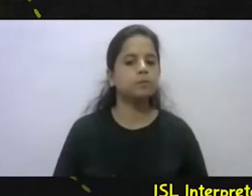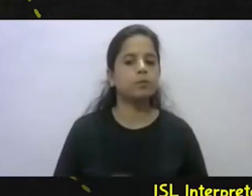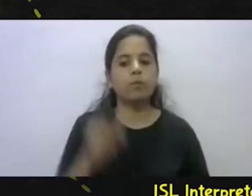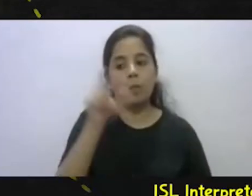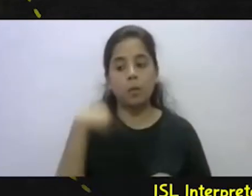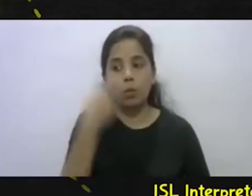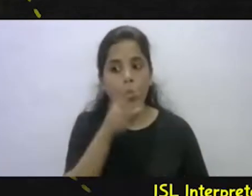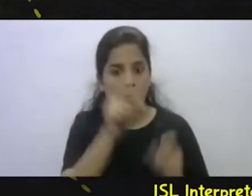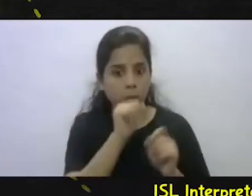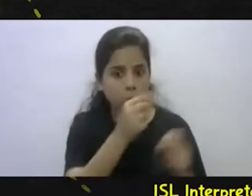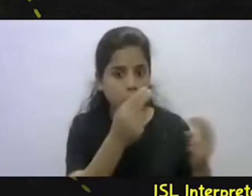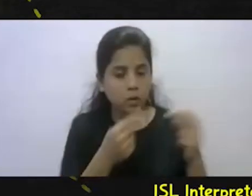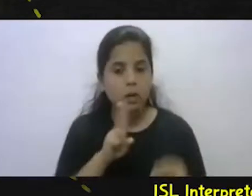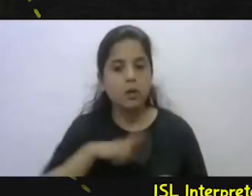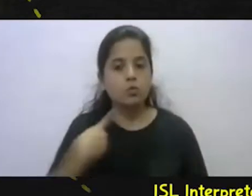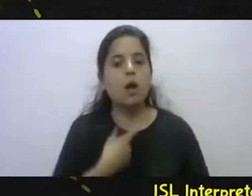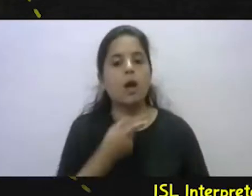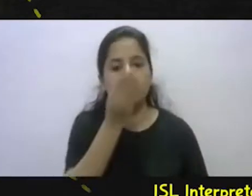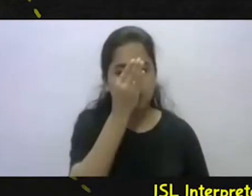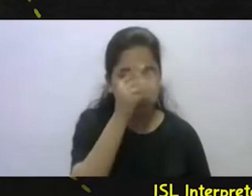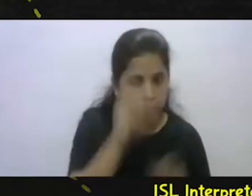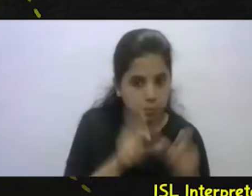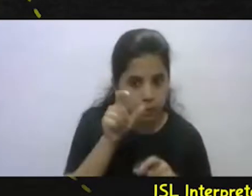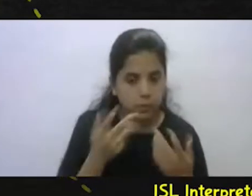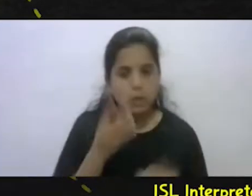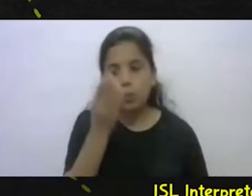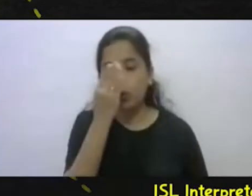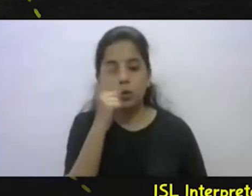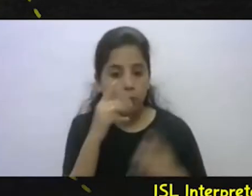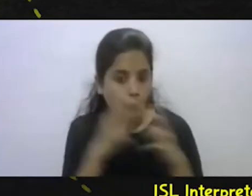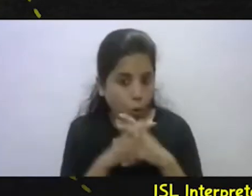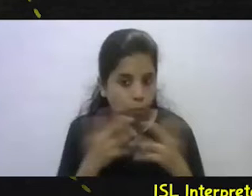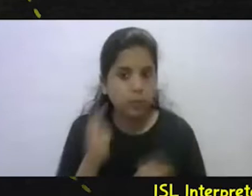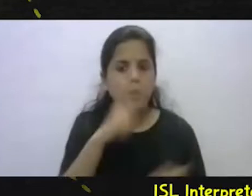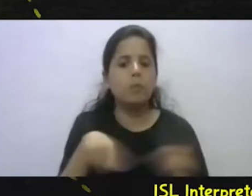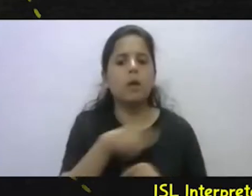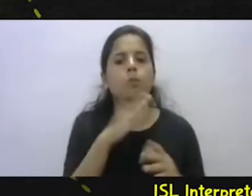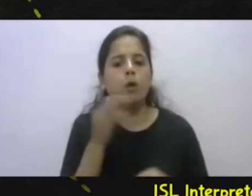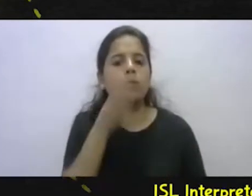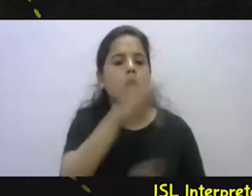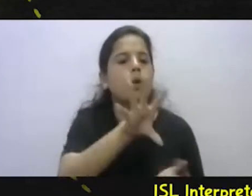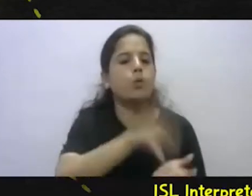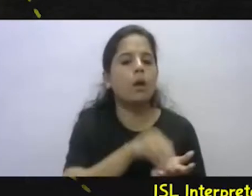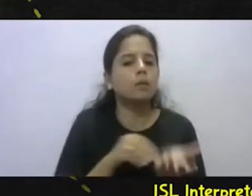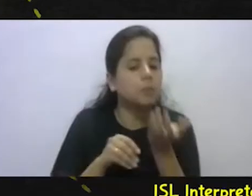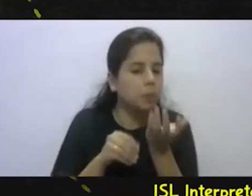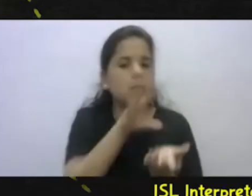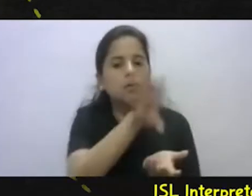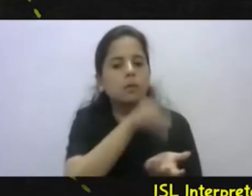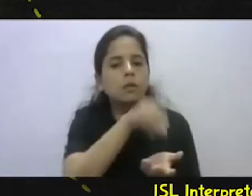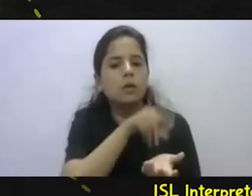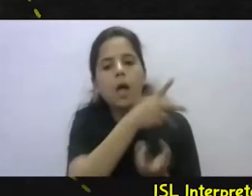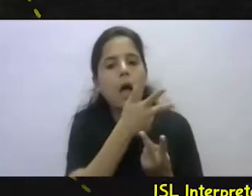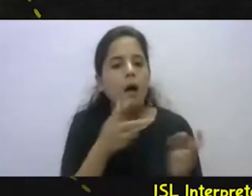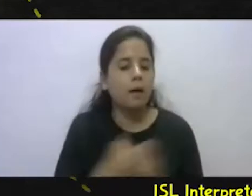people, of trans people, of Muslim people, Muslim women, where people can go and record their, and it's